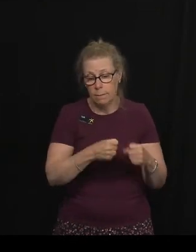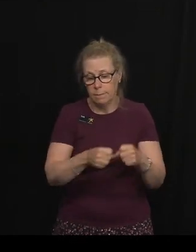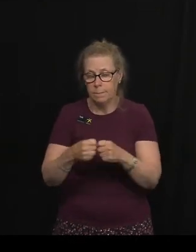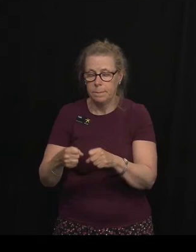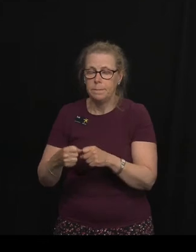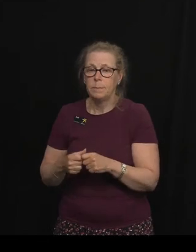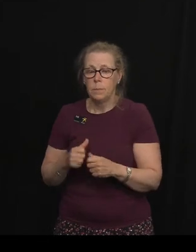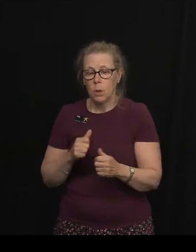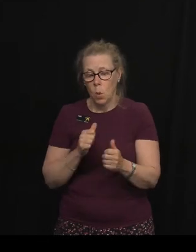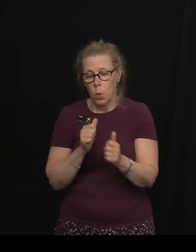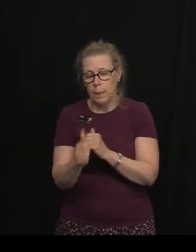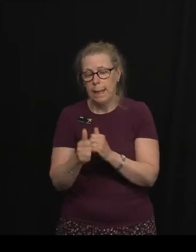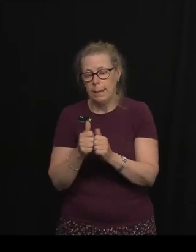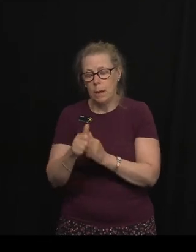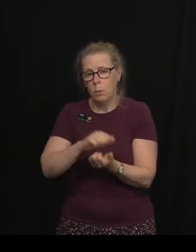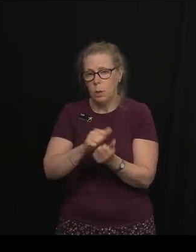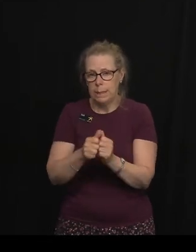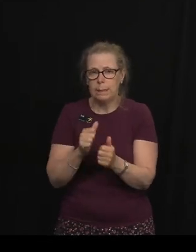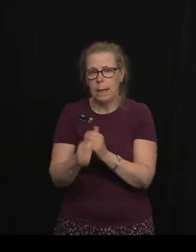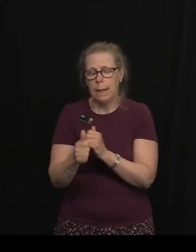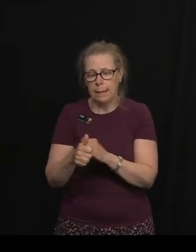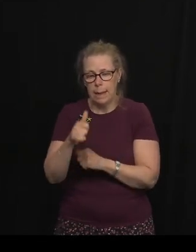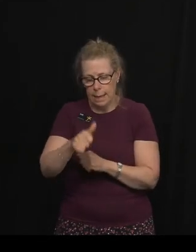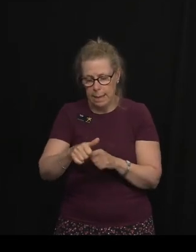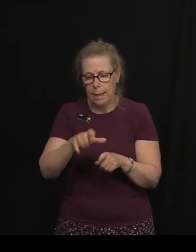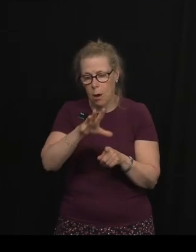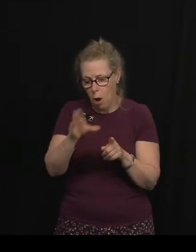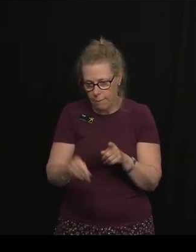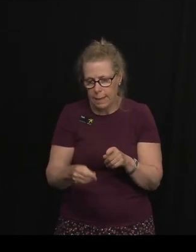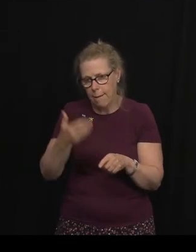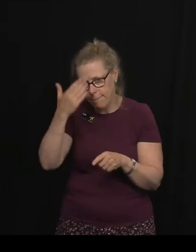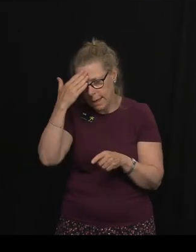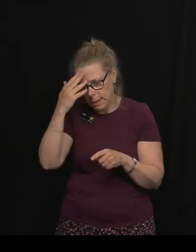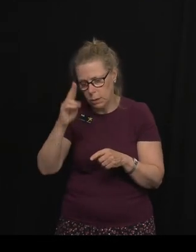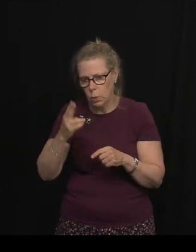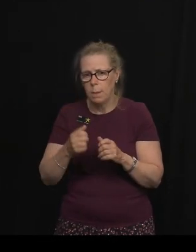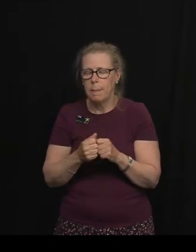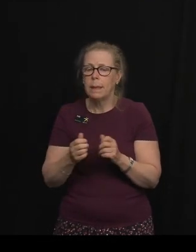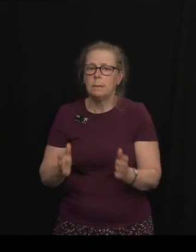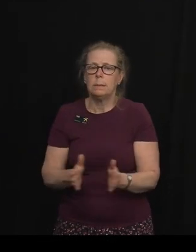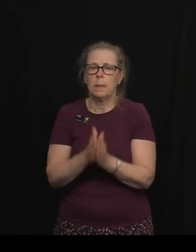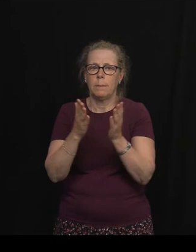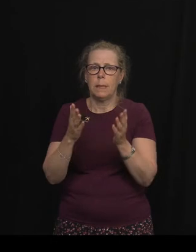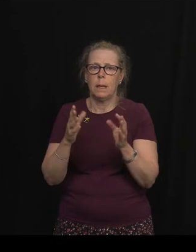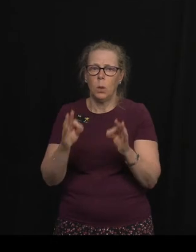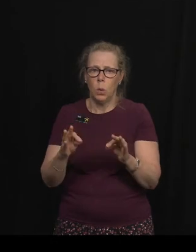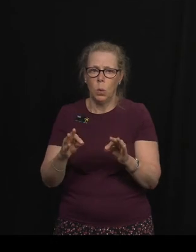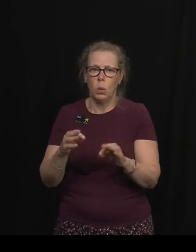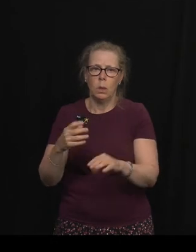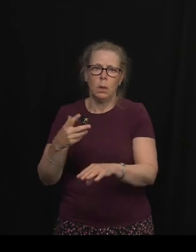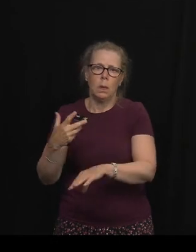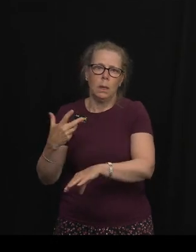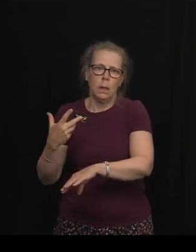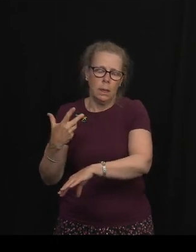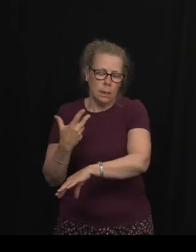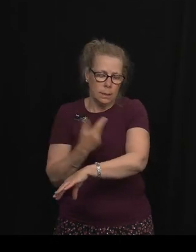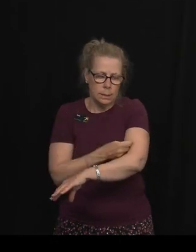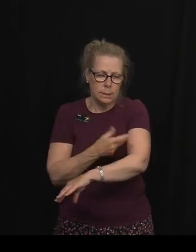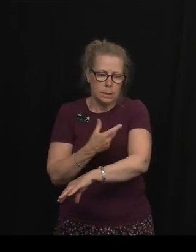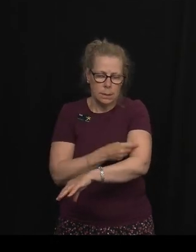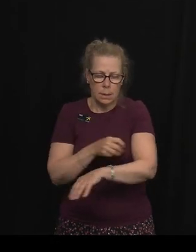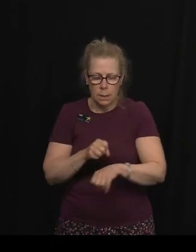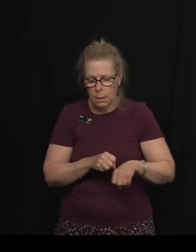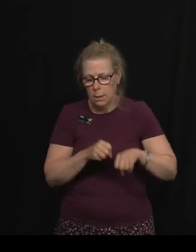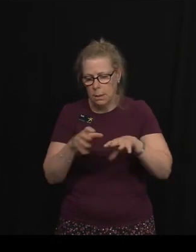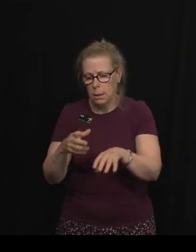Africa, and from the West Africa also. But at the same time, how vaccine supply is established for Africa